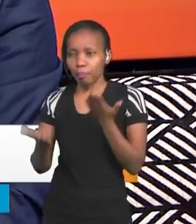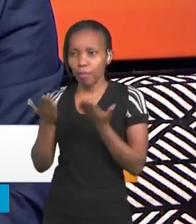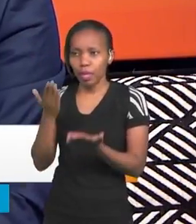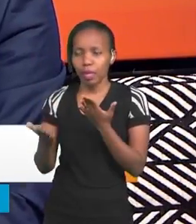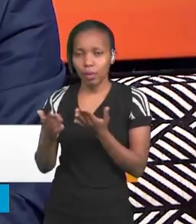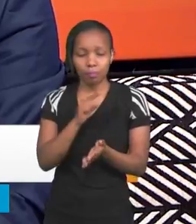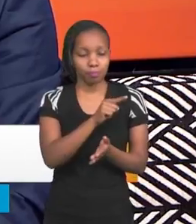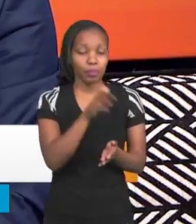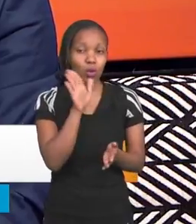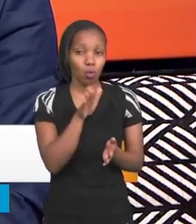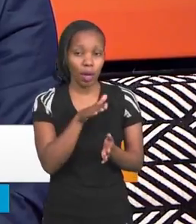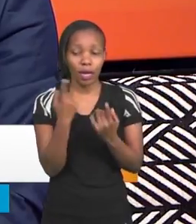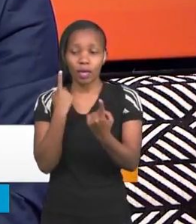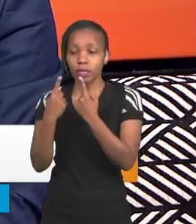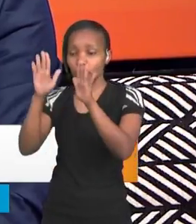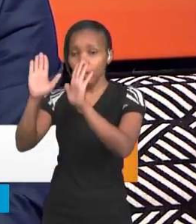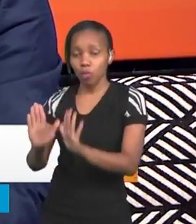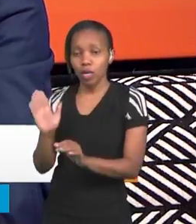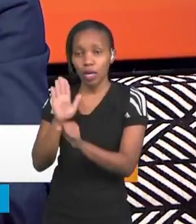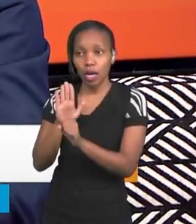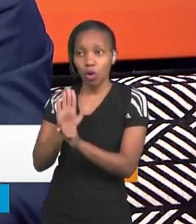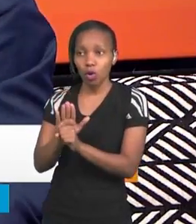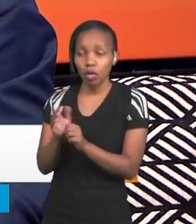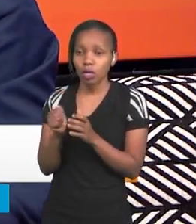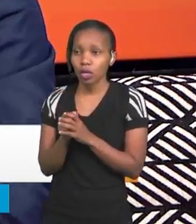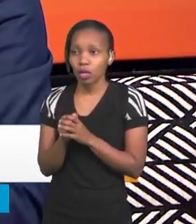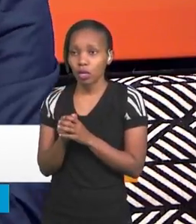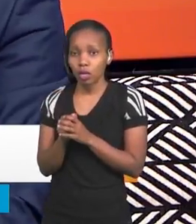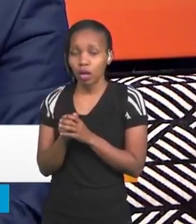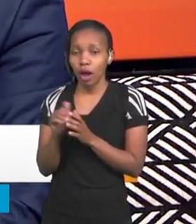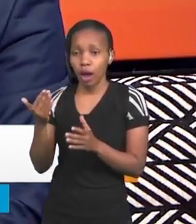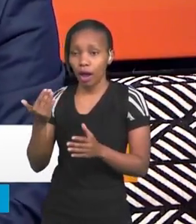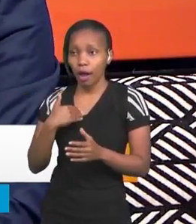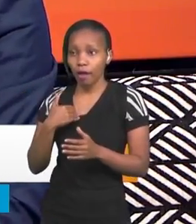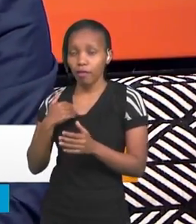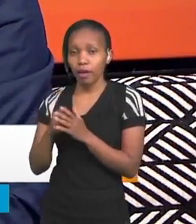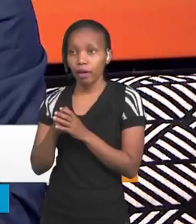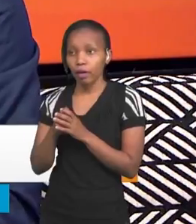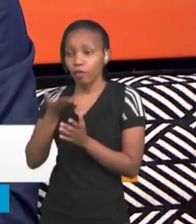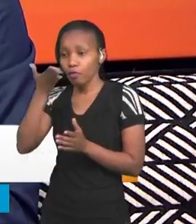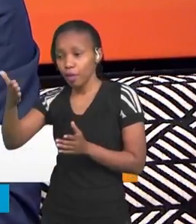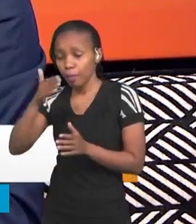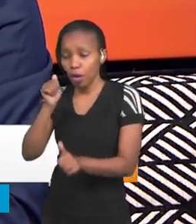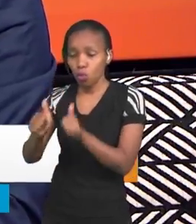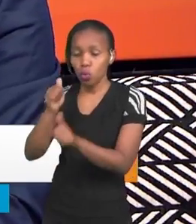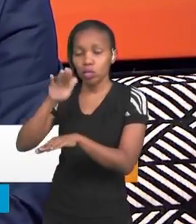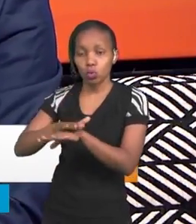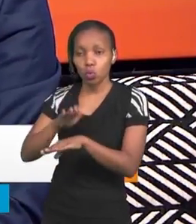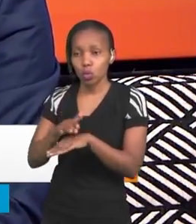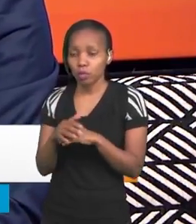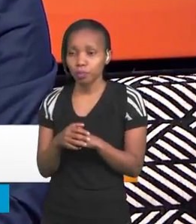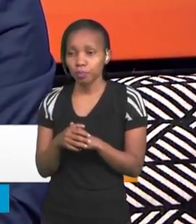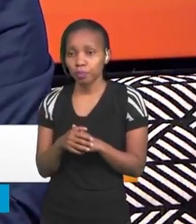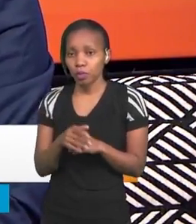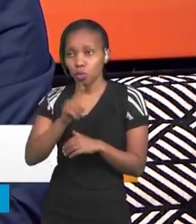Silva's actually mentioned something very important that is an overwhelming kind of a response, which is good, which is a very good thing.